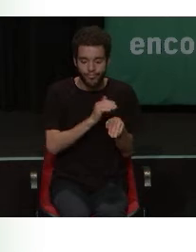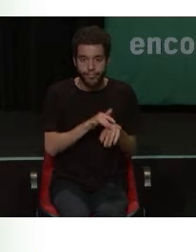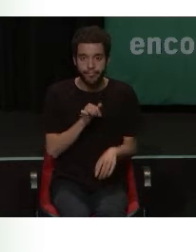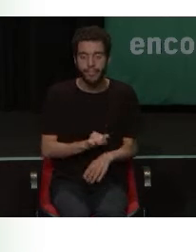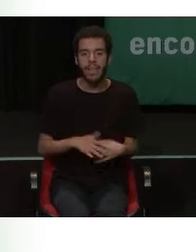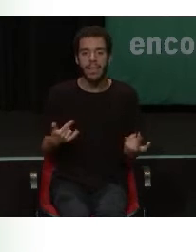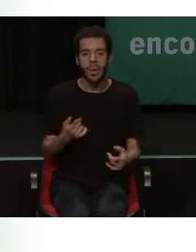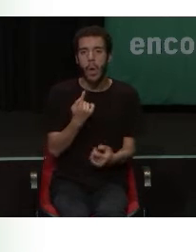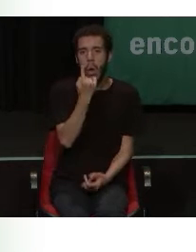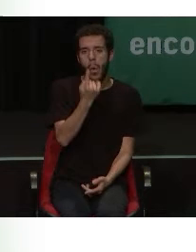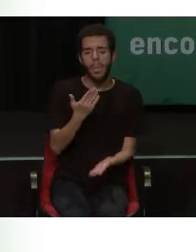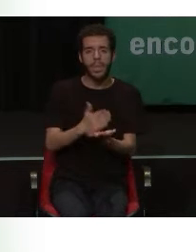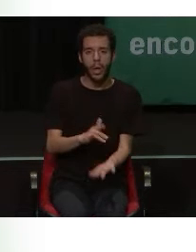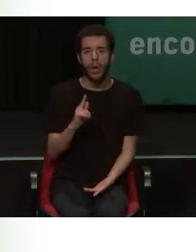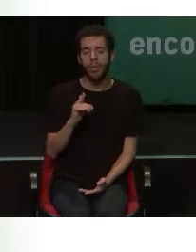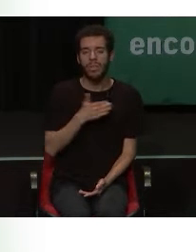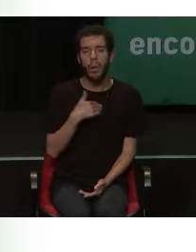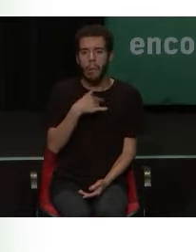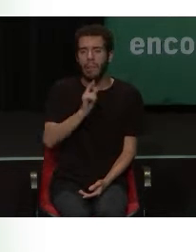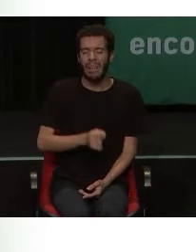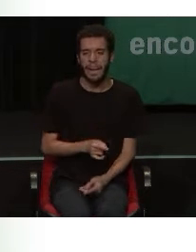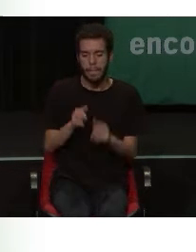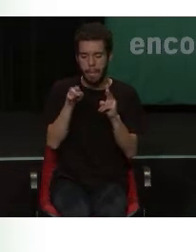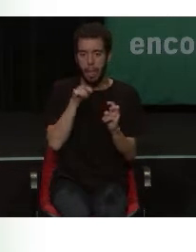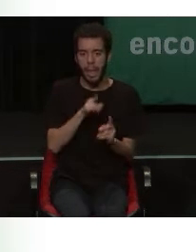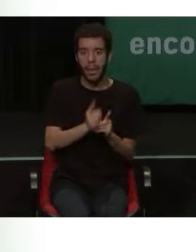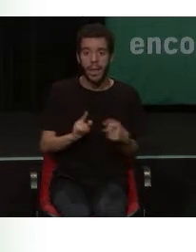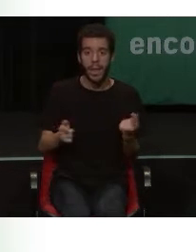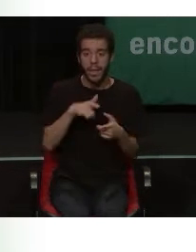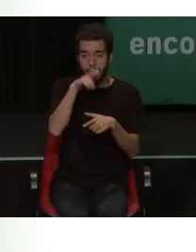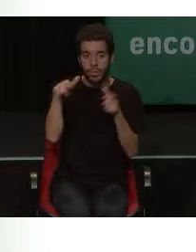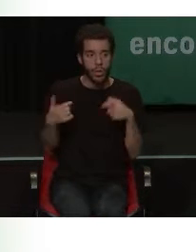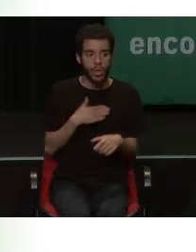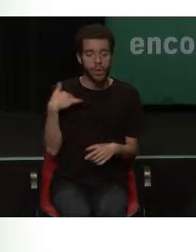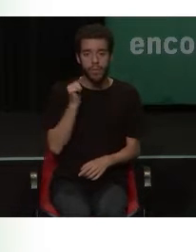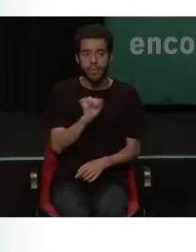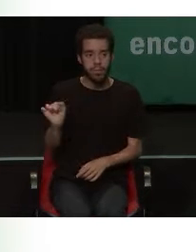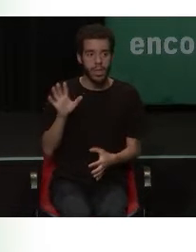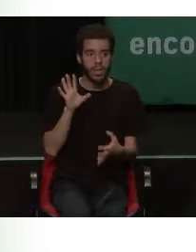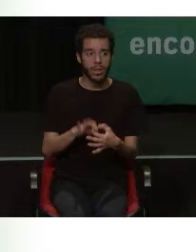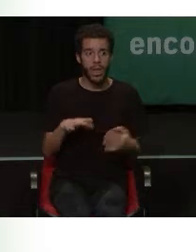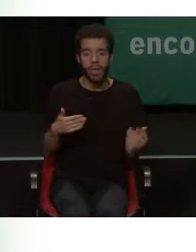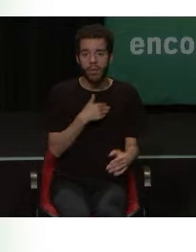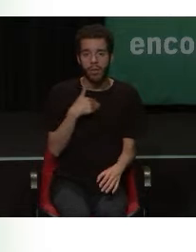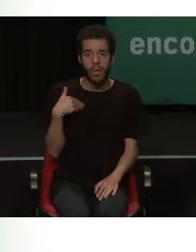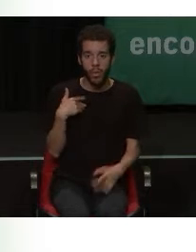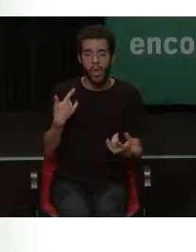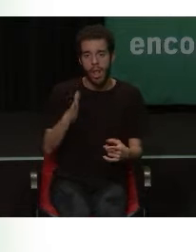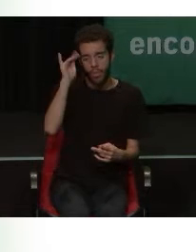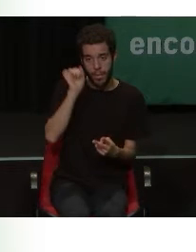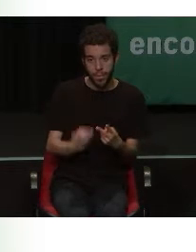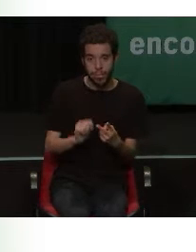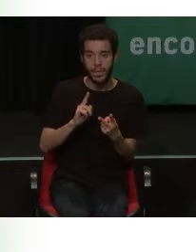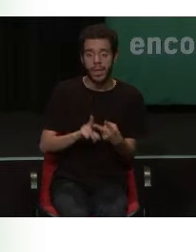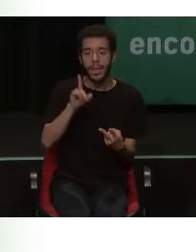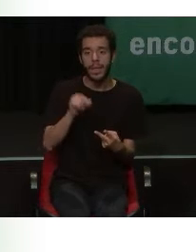What is One Health? The health of people, which is closely connected to the health of